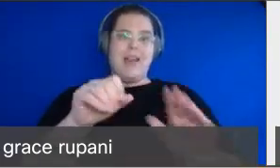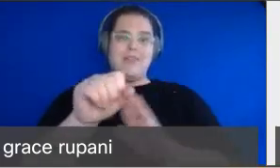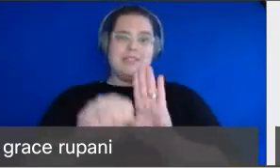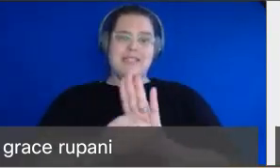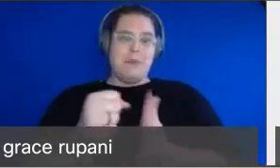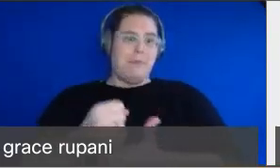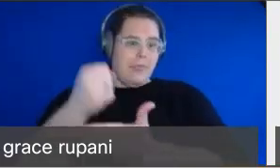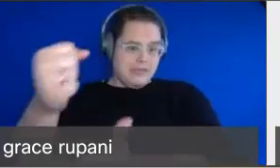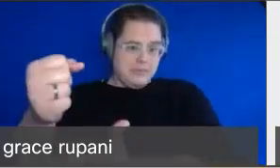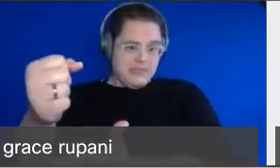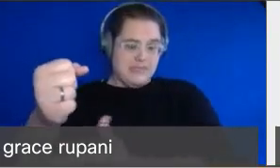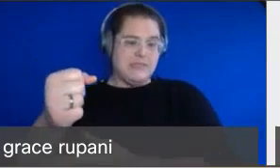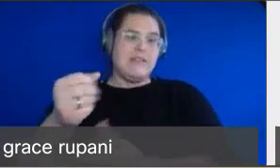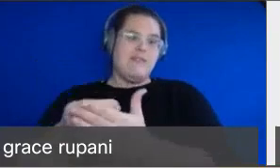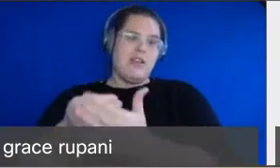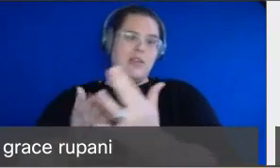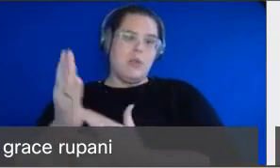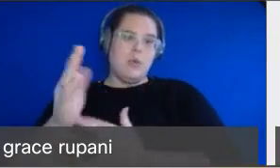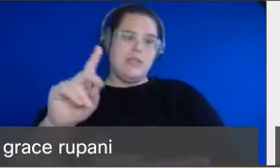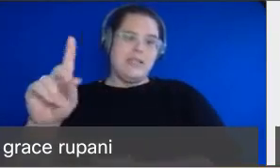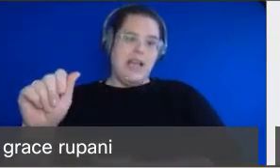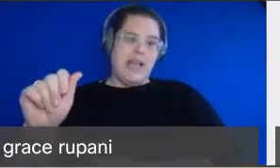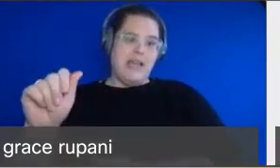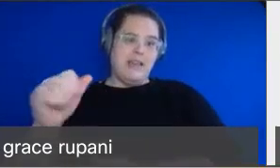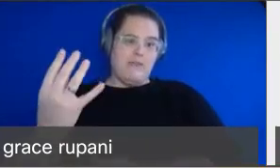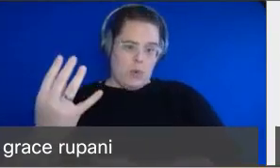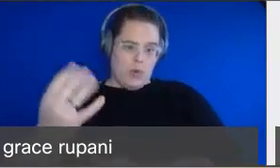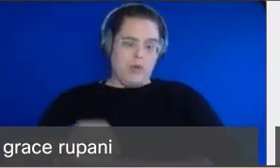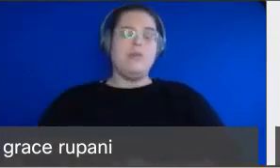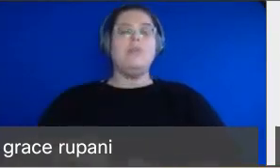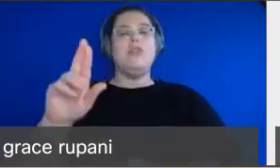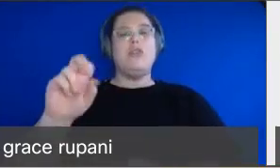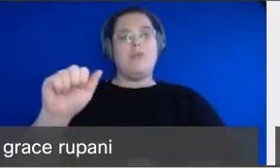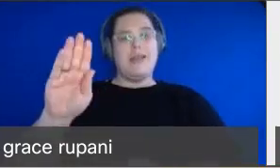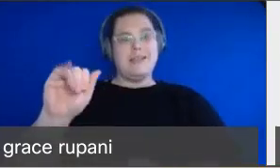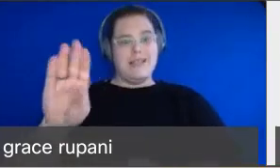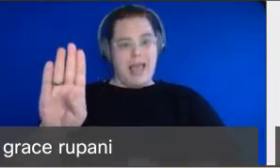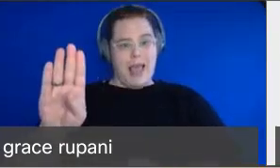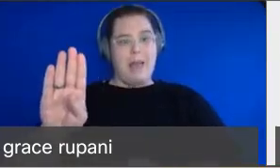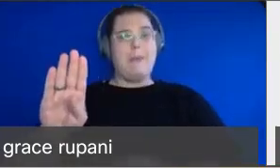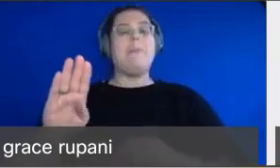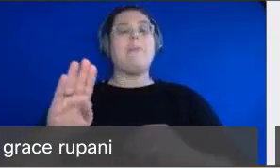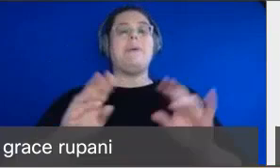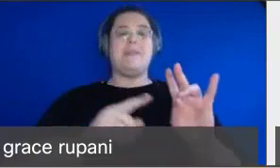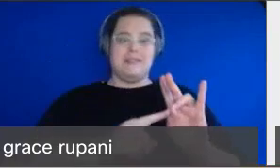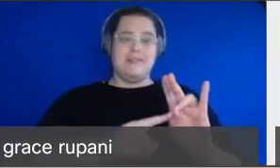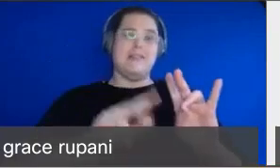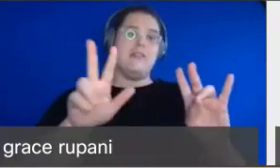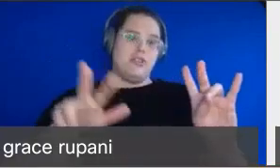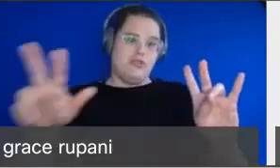DDA, 33 people in residential habilitation, and 162